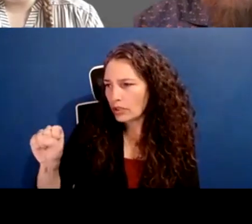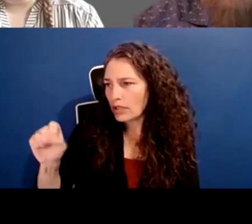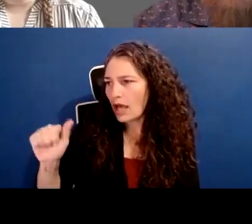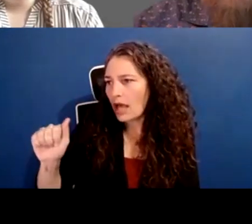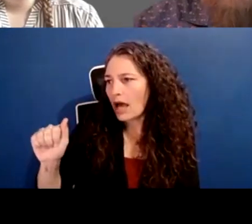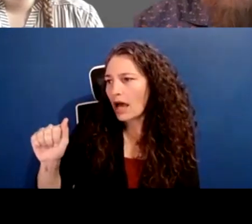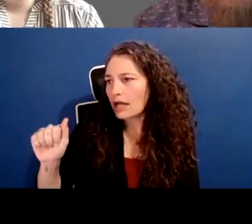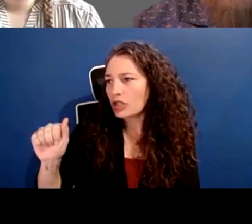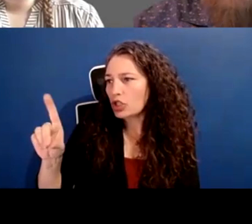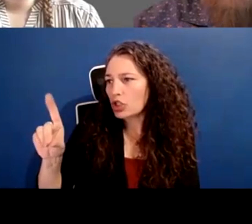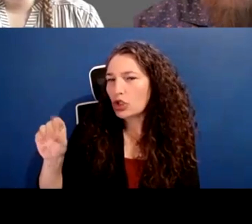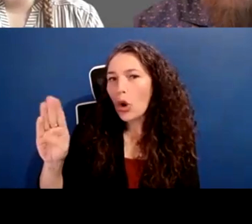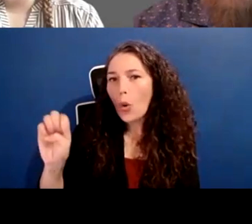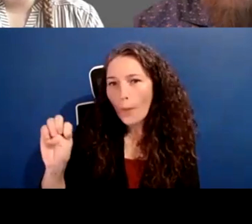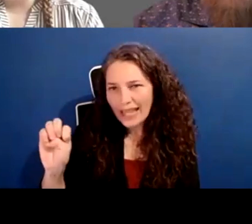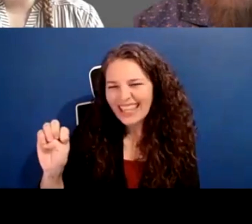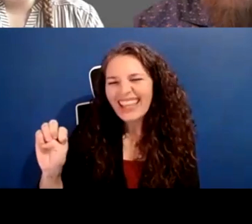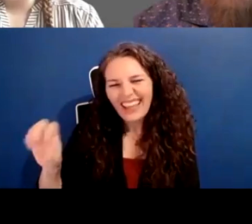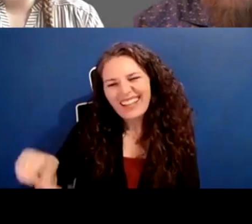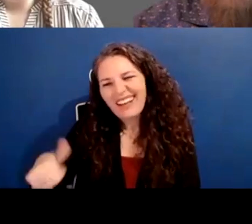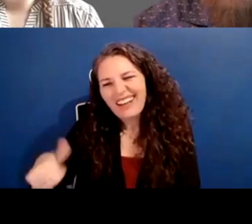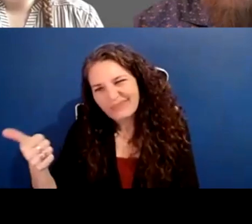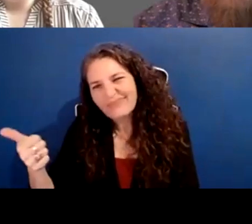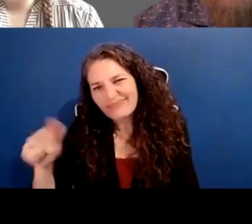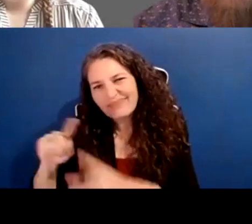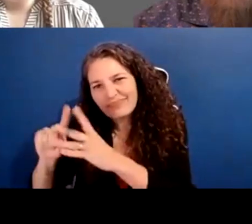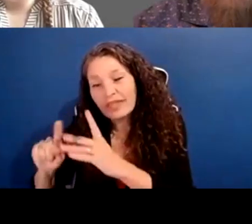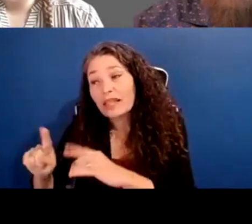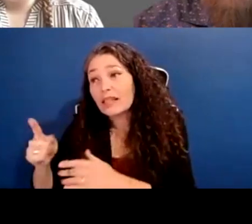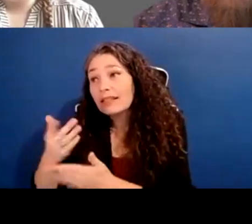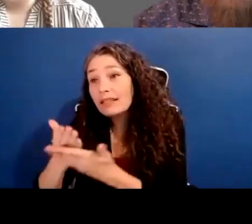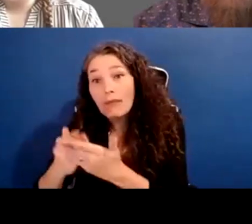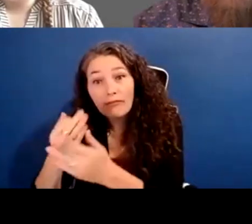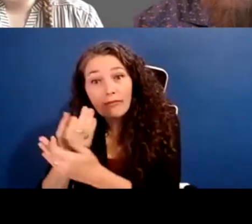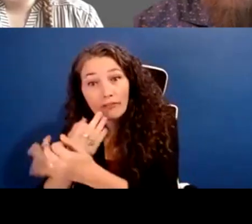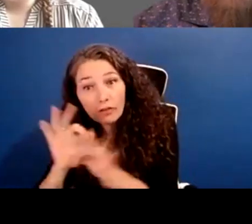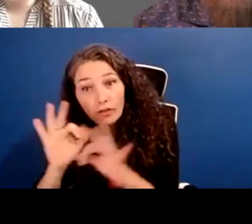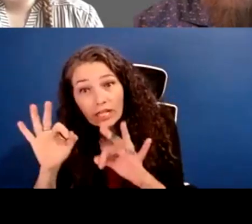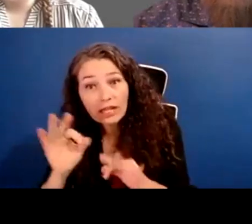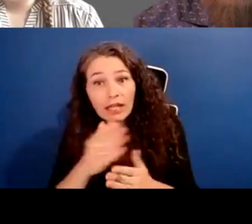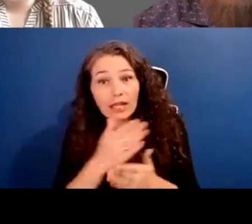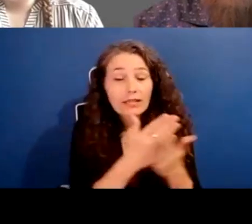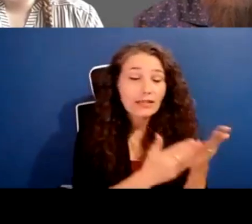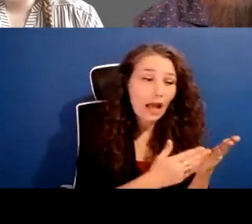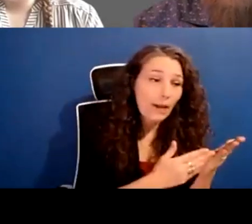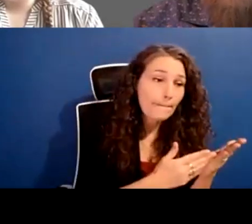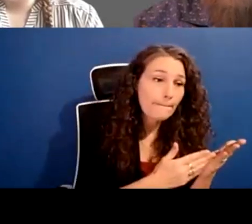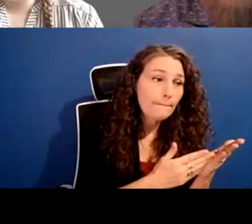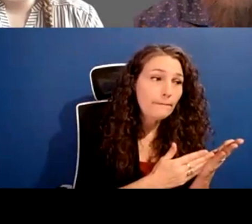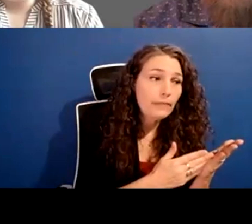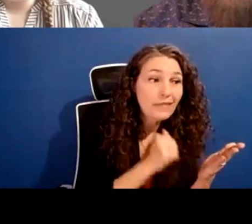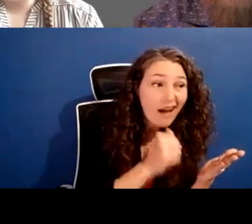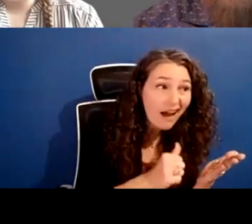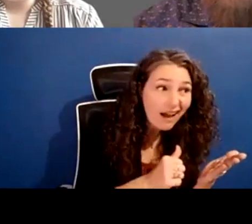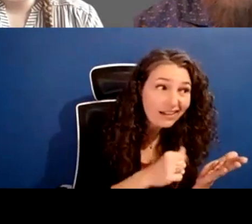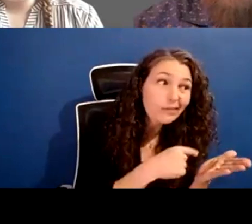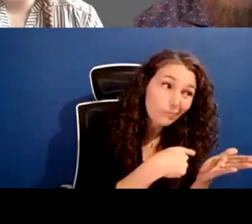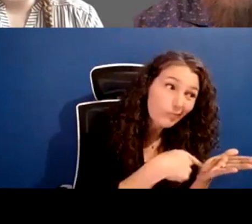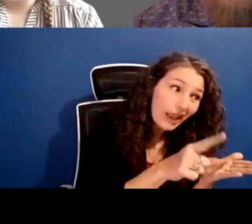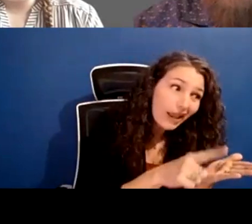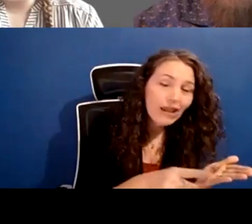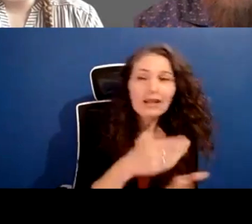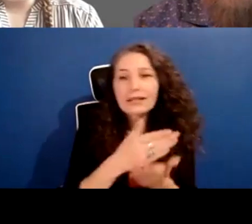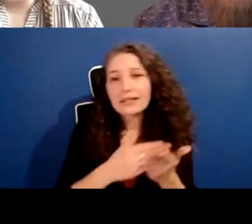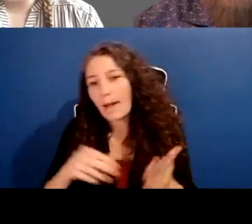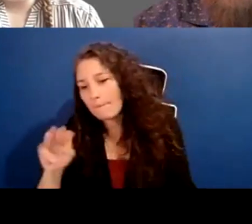are, on Mac, some are not, or some are on Windows. So I don't know that that matters too much, but I will say one that I really